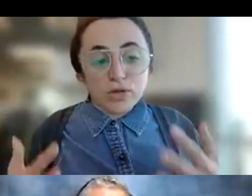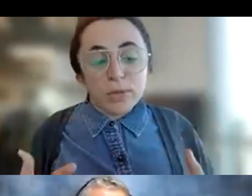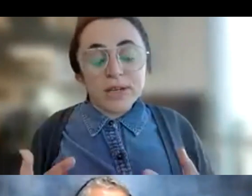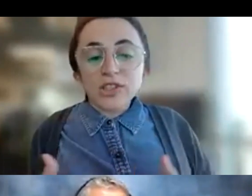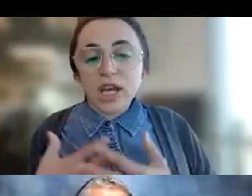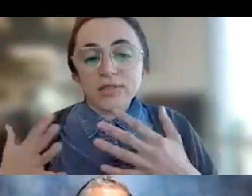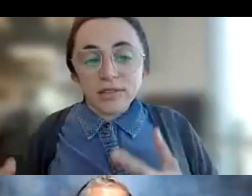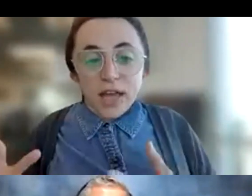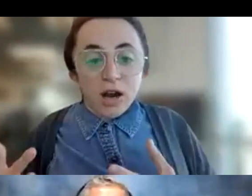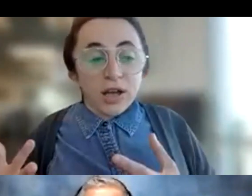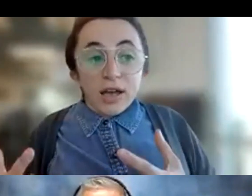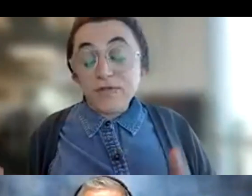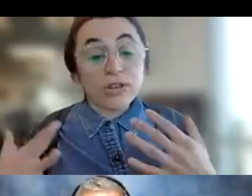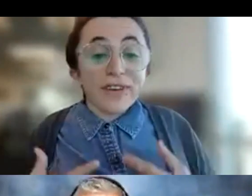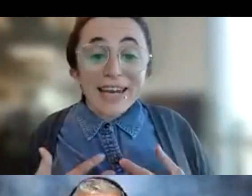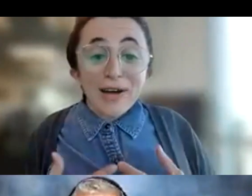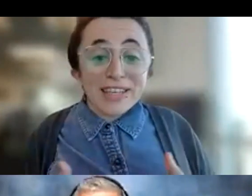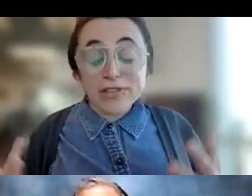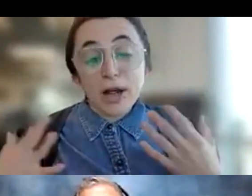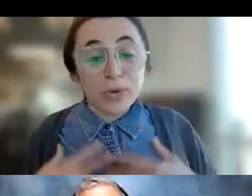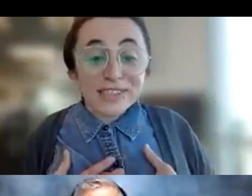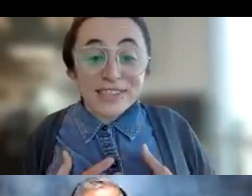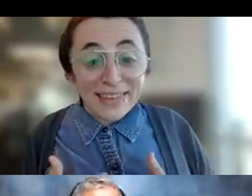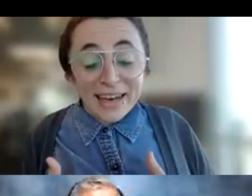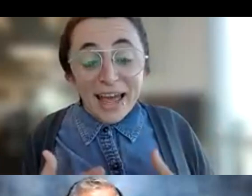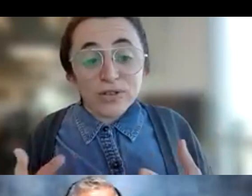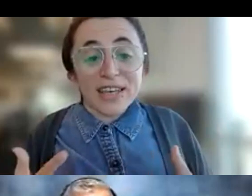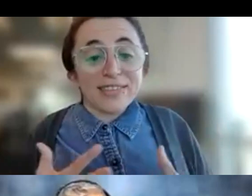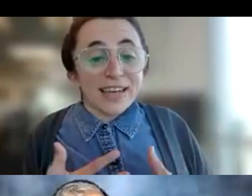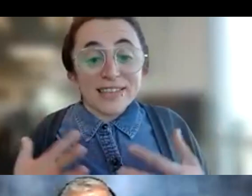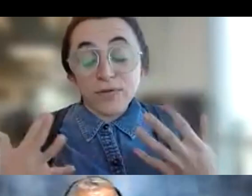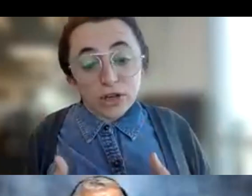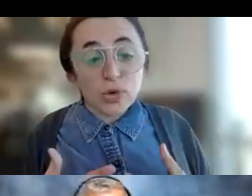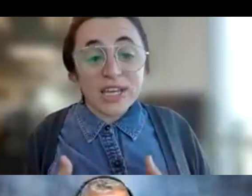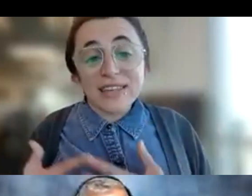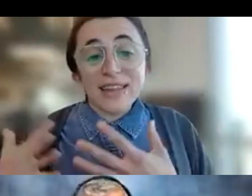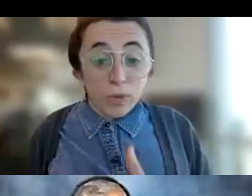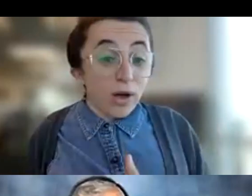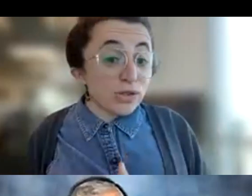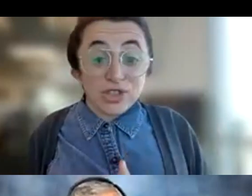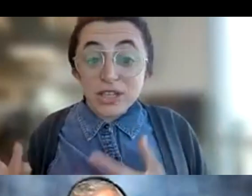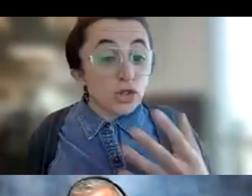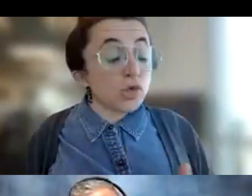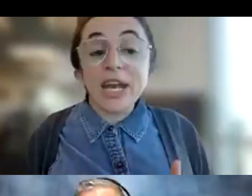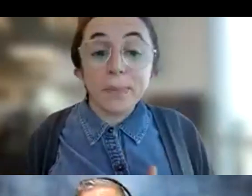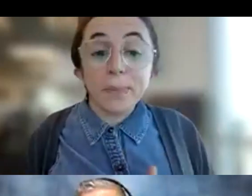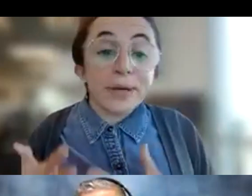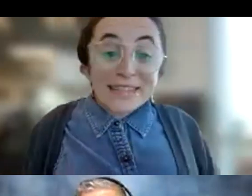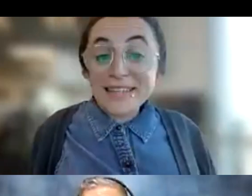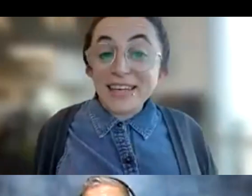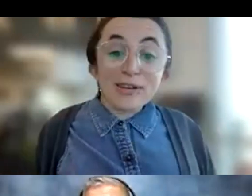from discrimination, that if they're living in housing, that they're able to stay in that housing that is of their choice, and that we also just straight